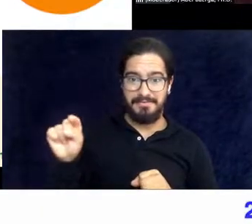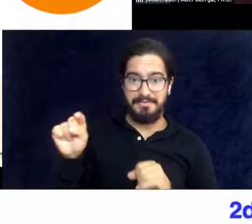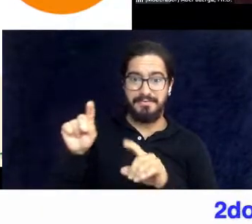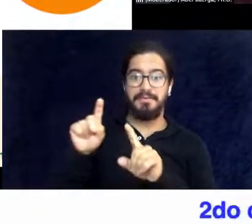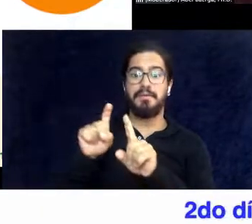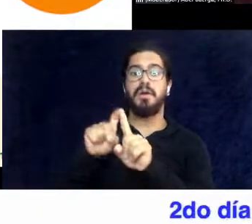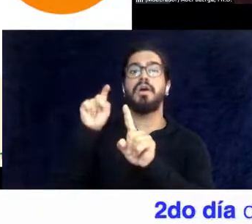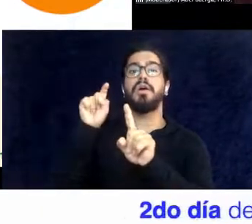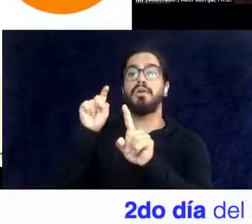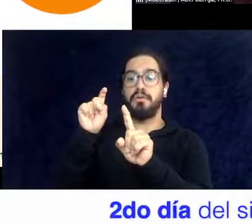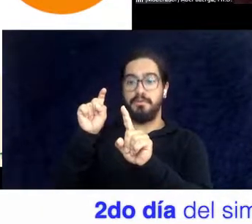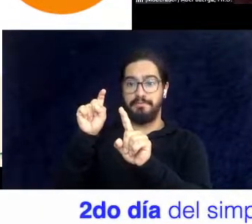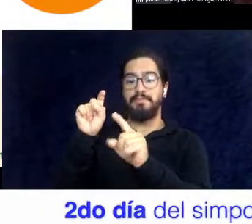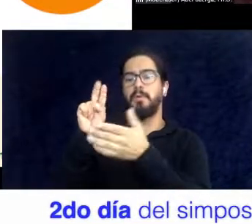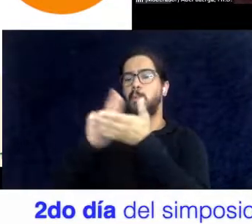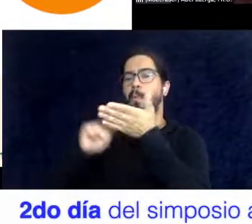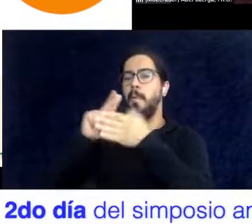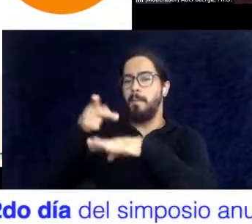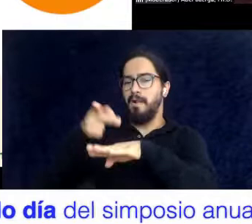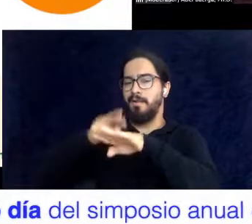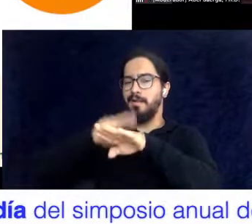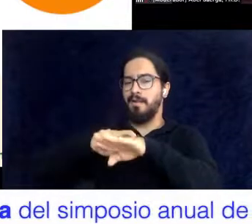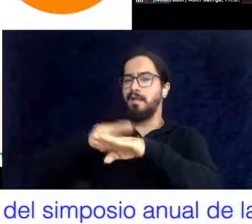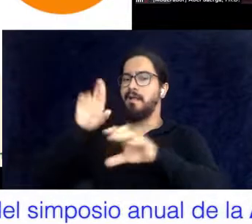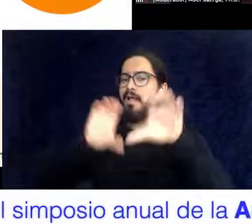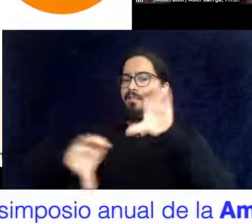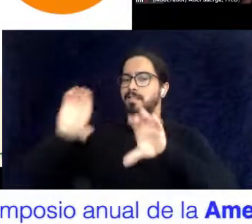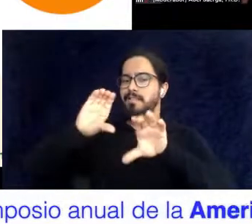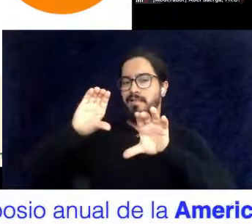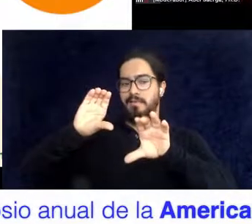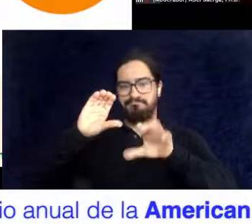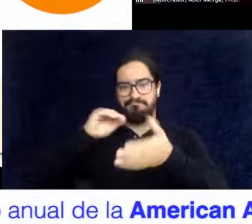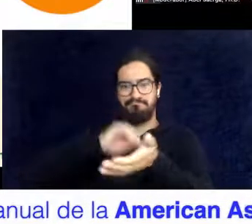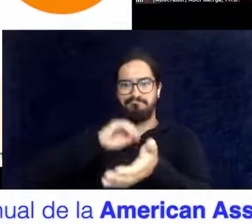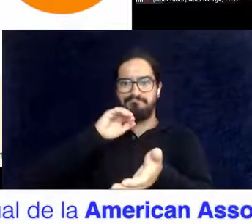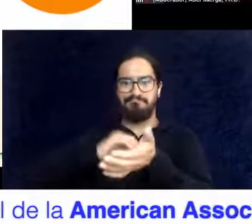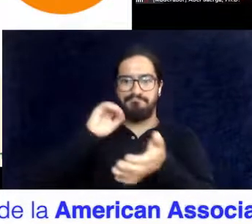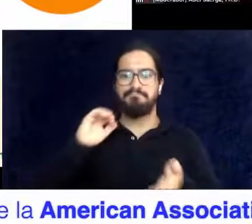of the University of Puerto Rico. Natalie, you have.